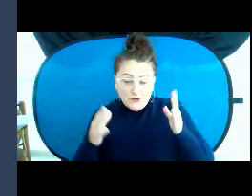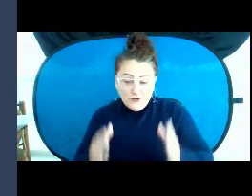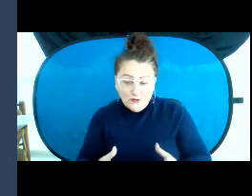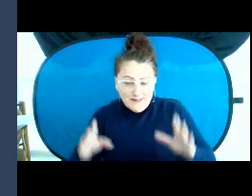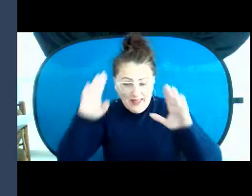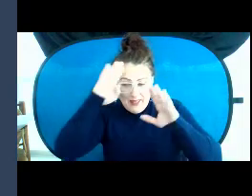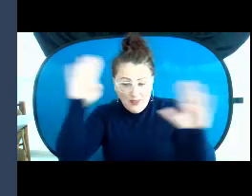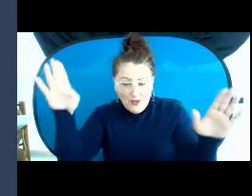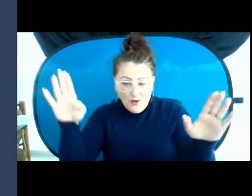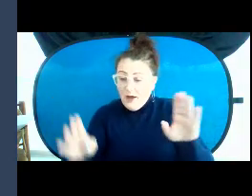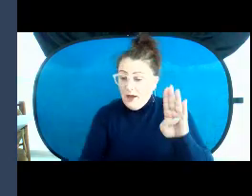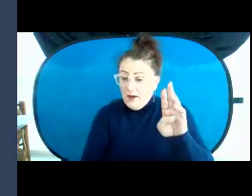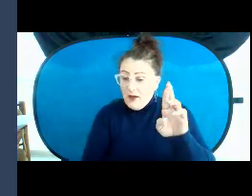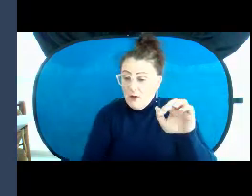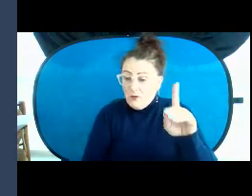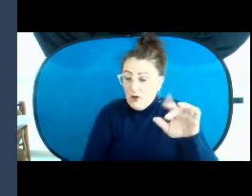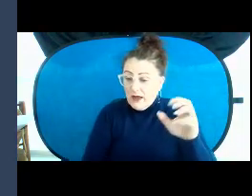Commissioner Bradshaw.